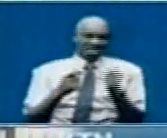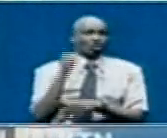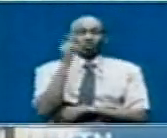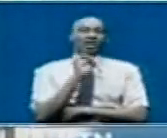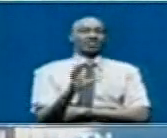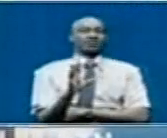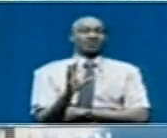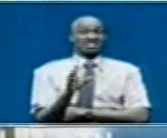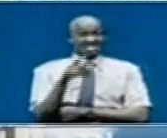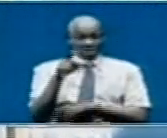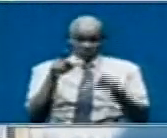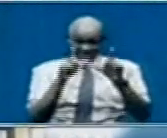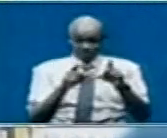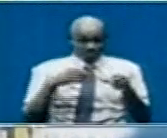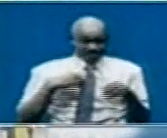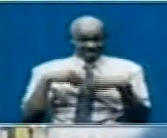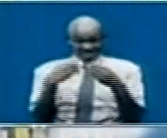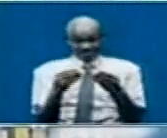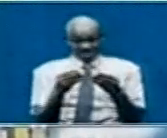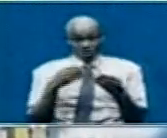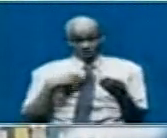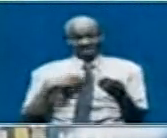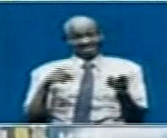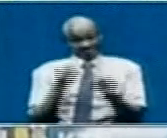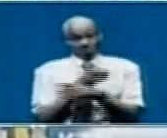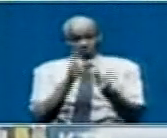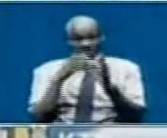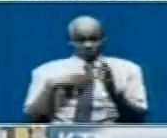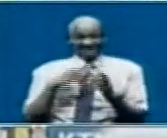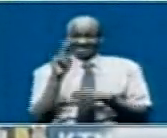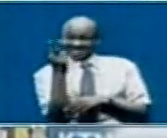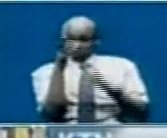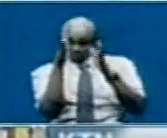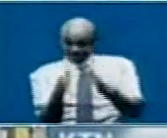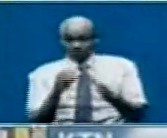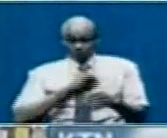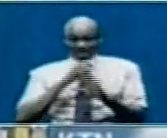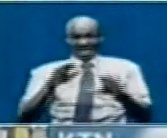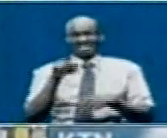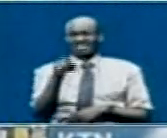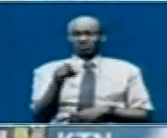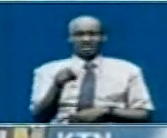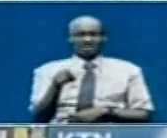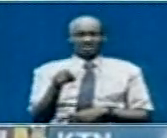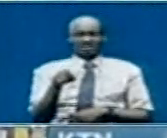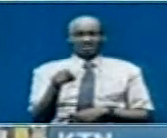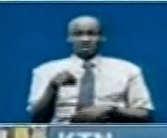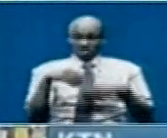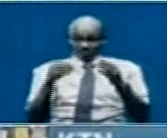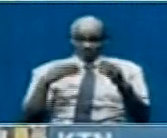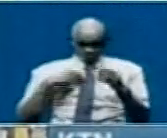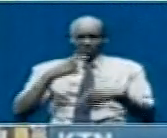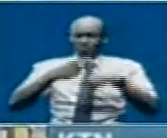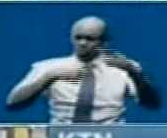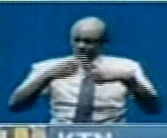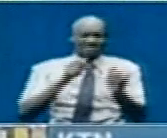the title issued inadvertently, deliberately to a second owner is issued through the due process,